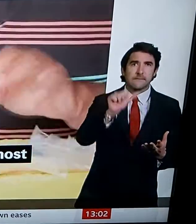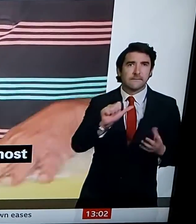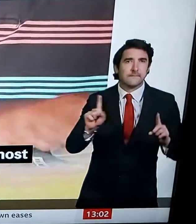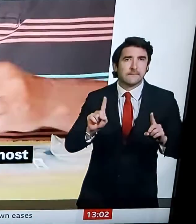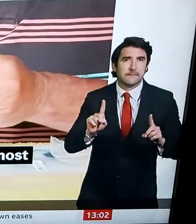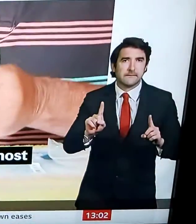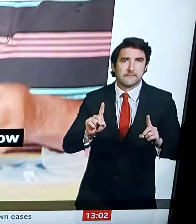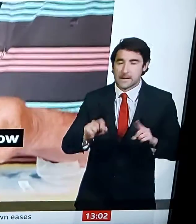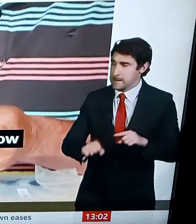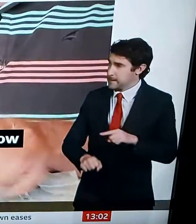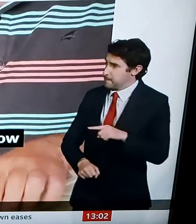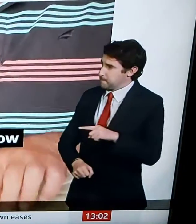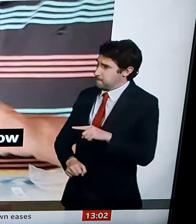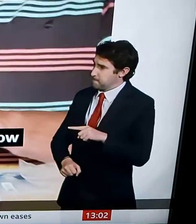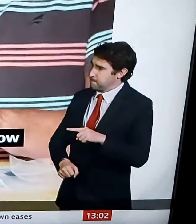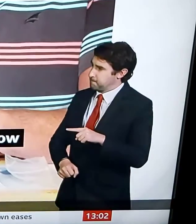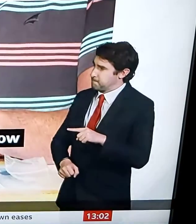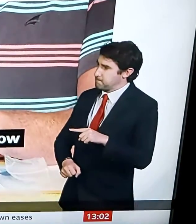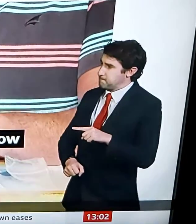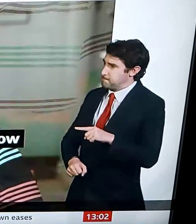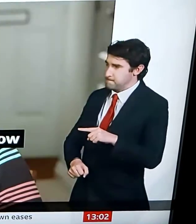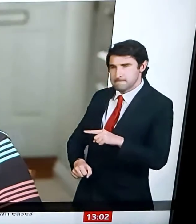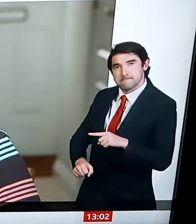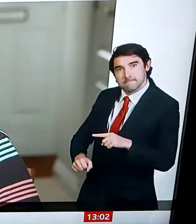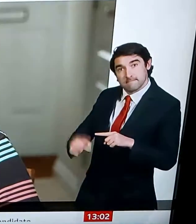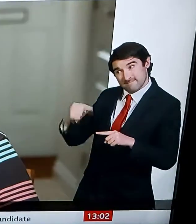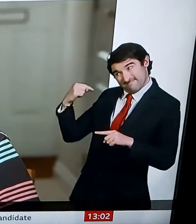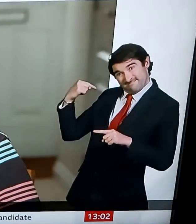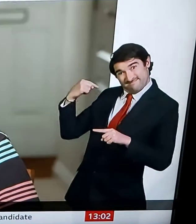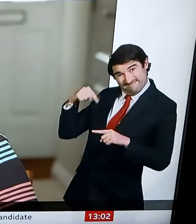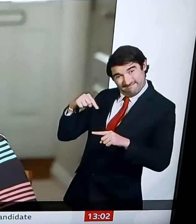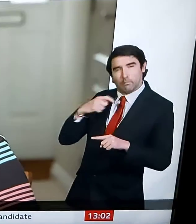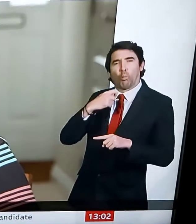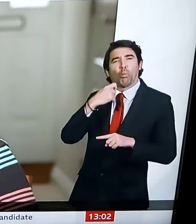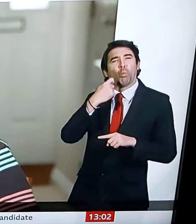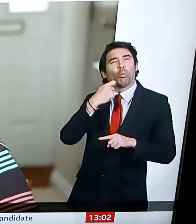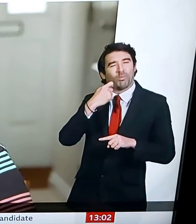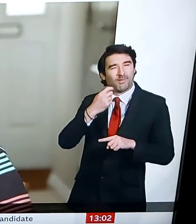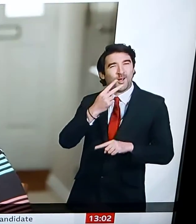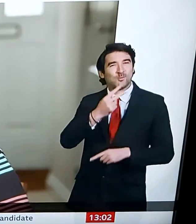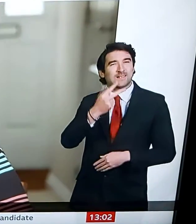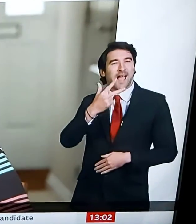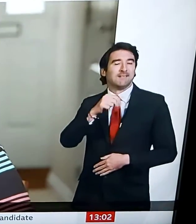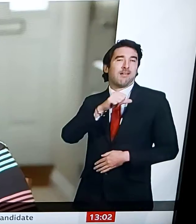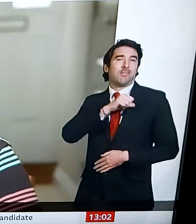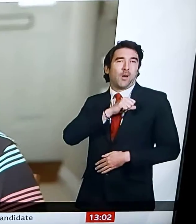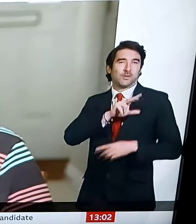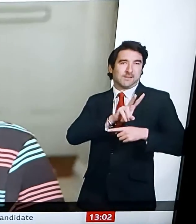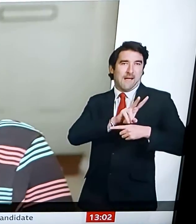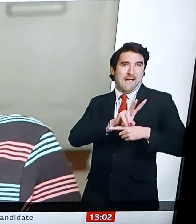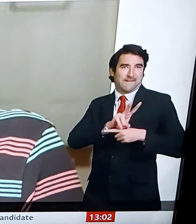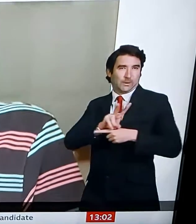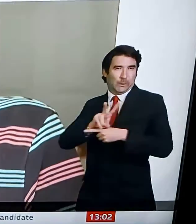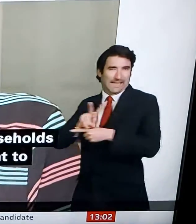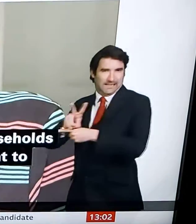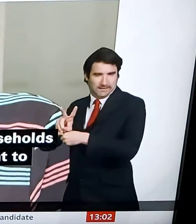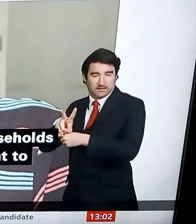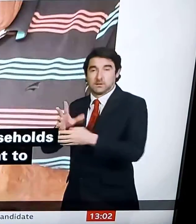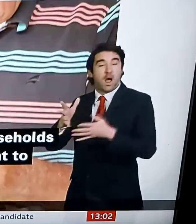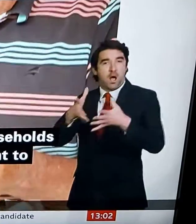And now all this is to be expanded massively. From 28,000 people in households being tested every